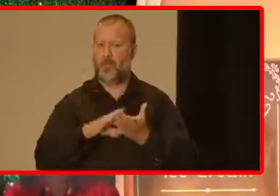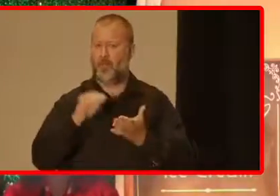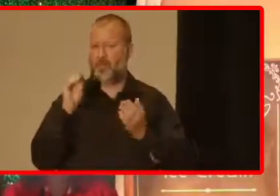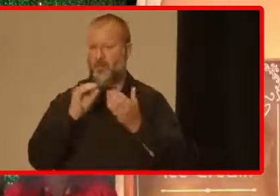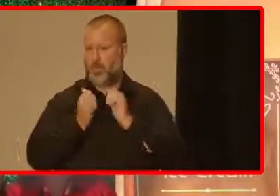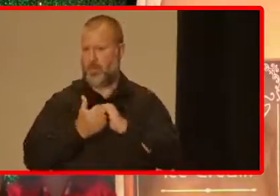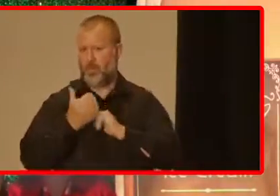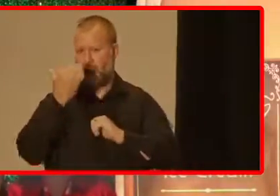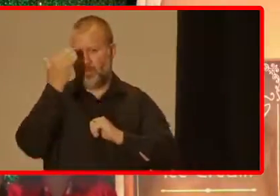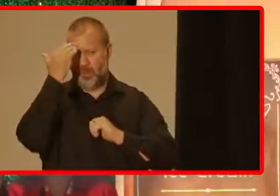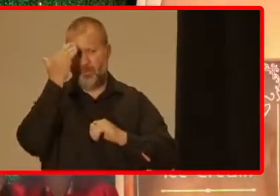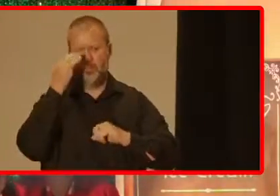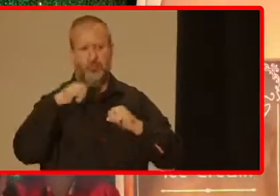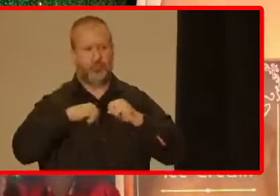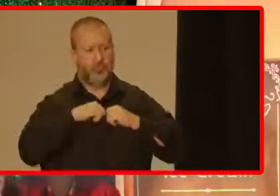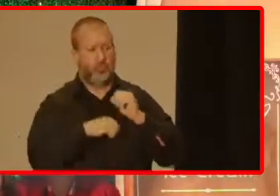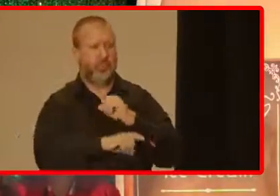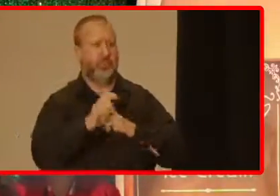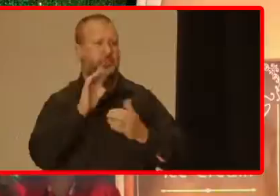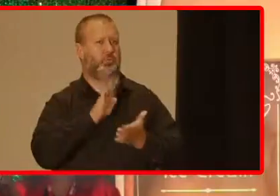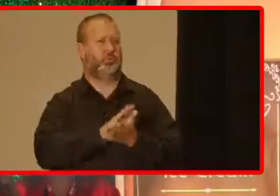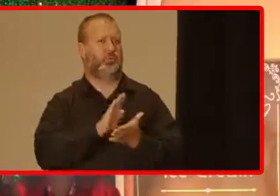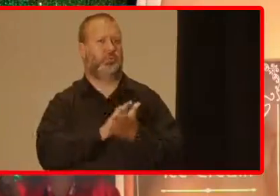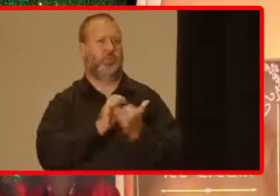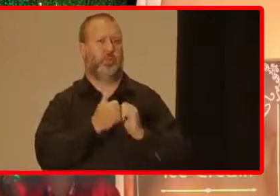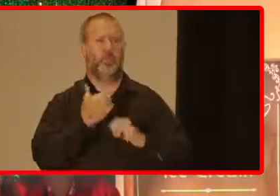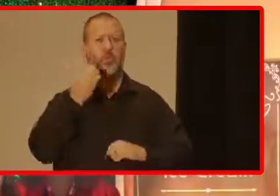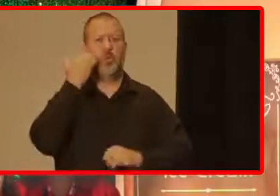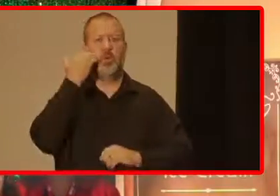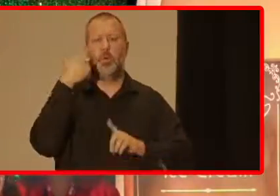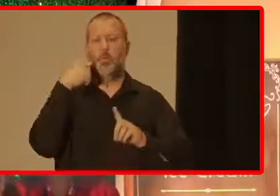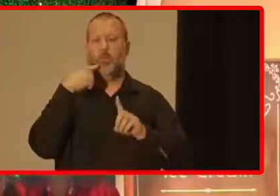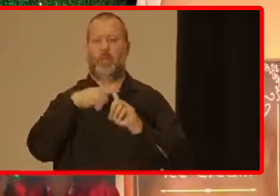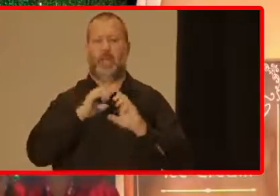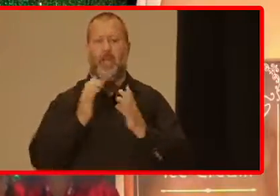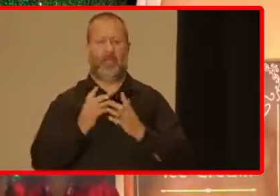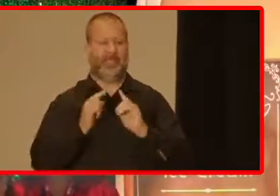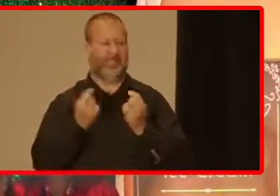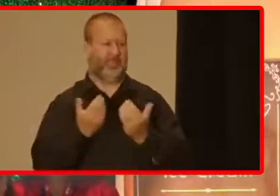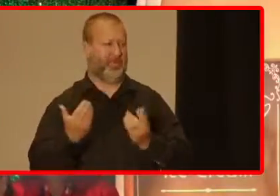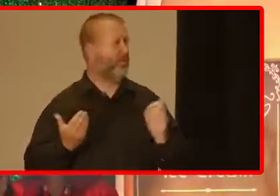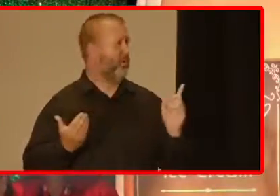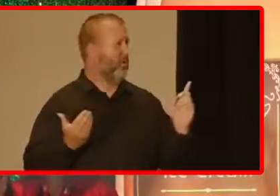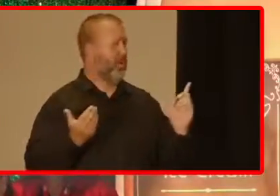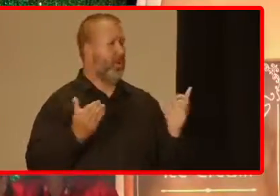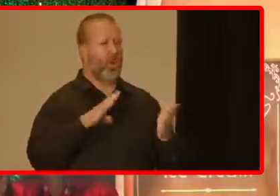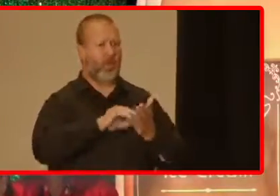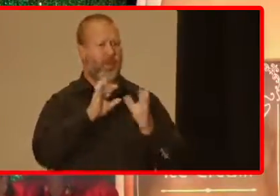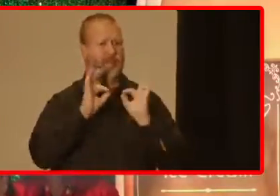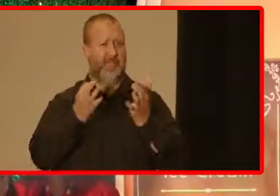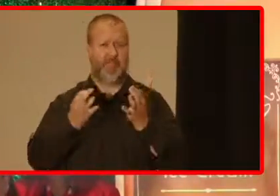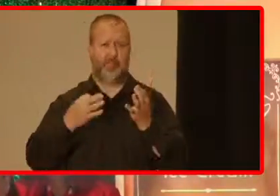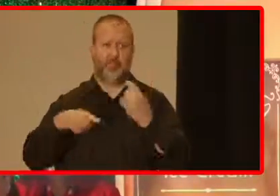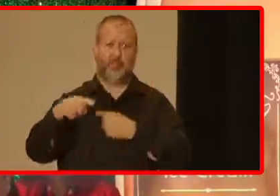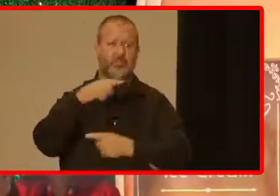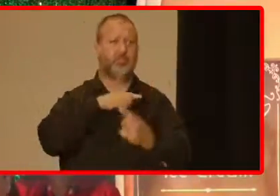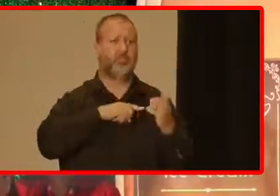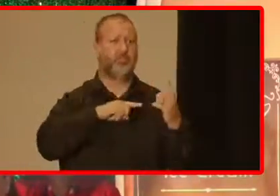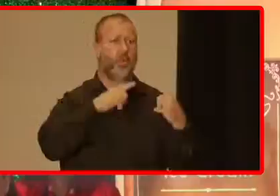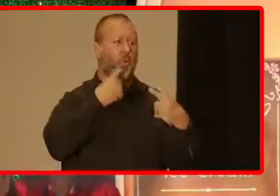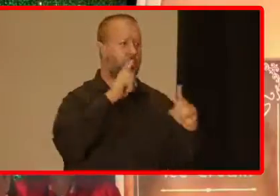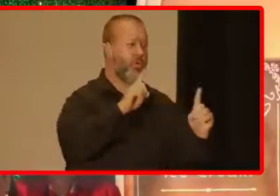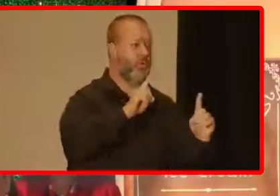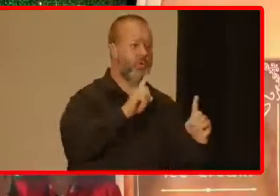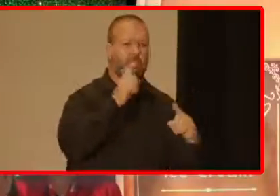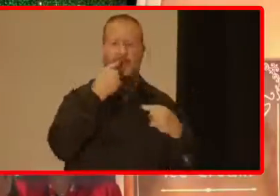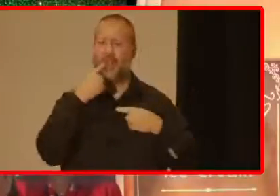they can get the layers of support they need in our schools. But also, our team is here to learn from our families about what's working and what's not working.